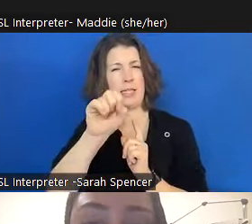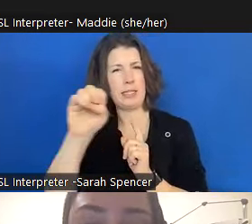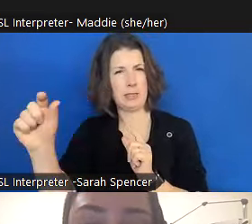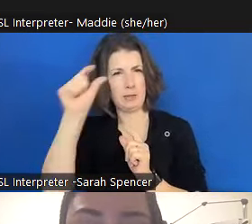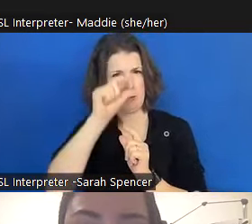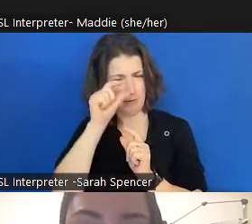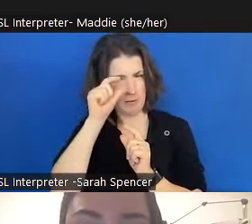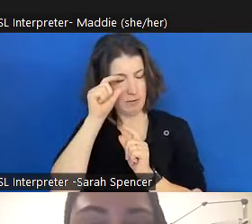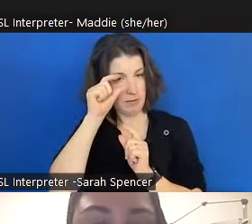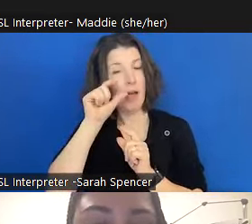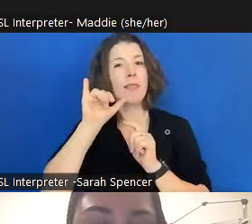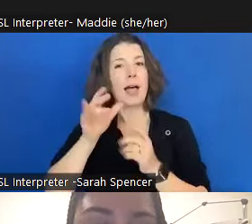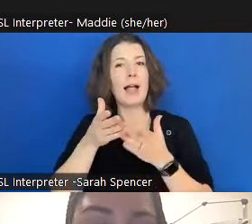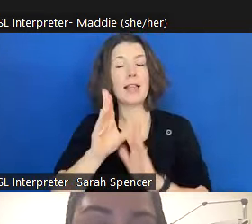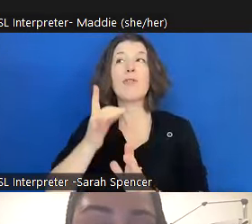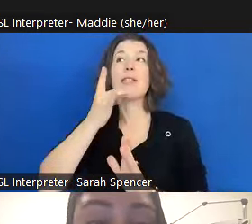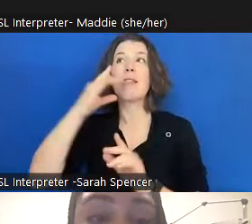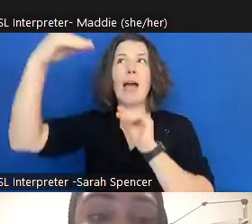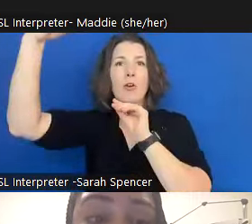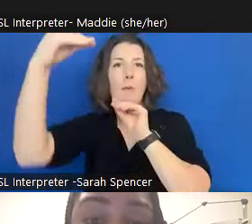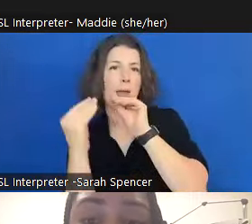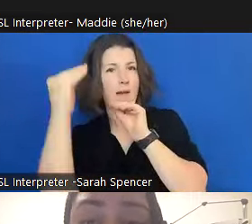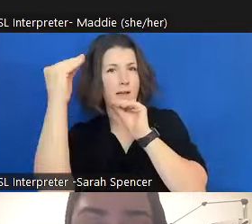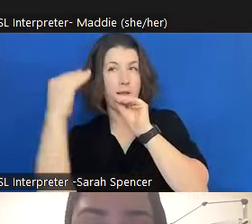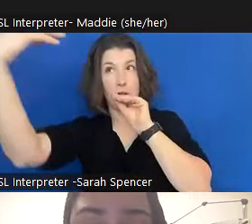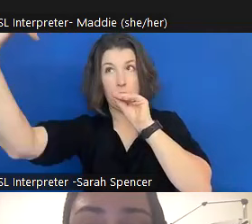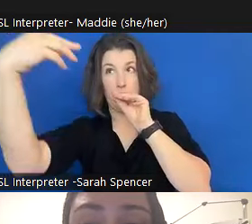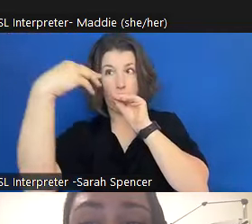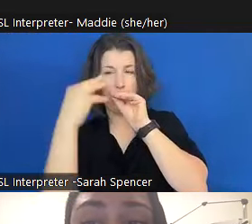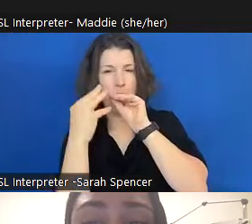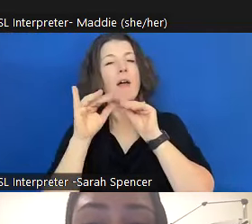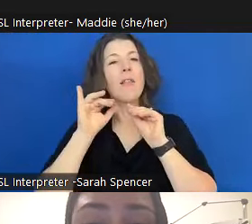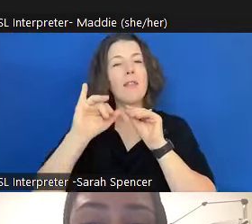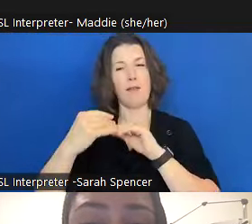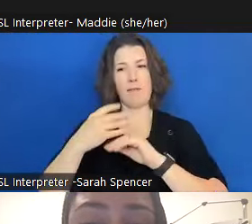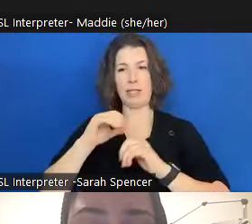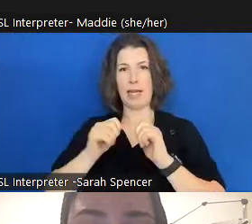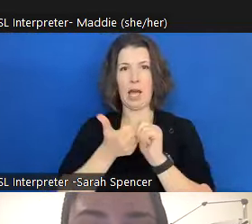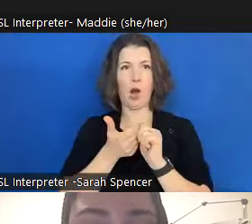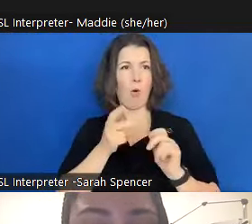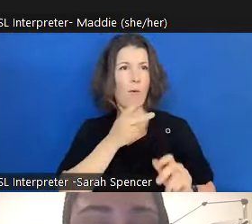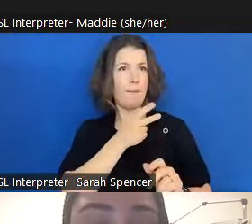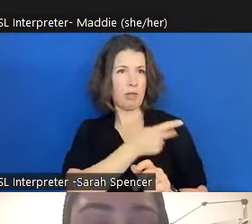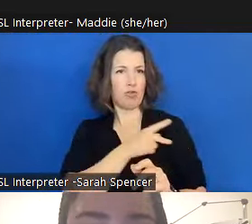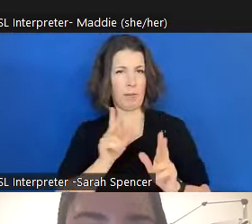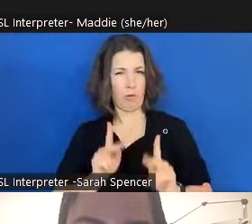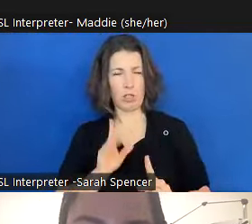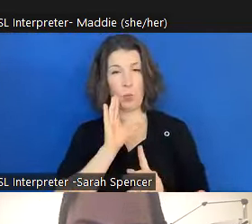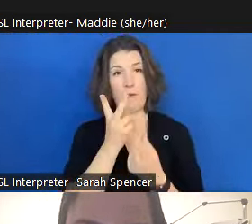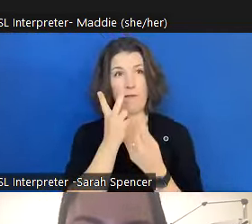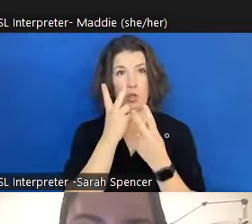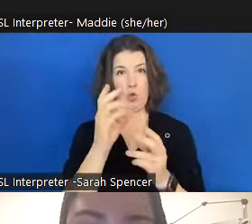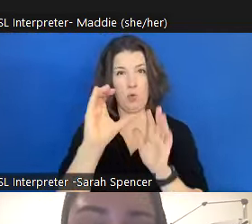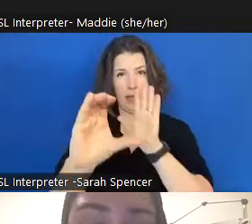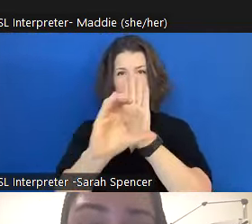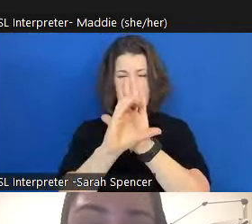to manipulate how the patient views an image. And so a prism is very useful for peripheral vision